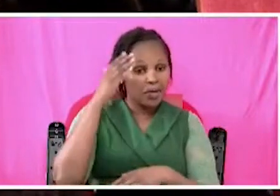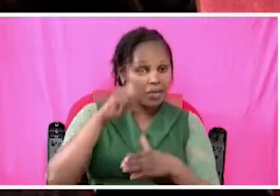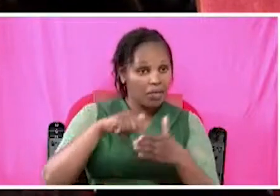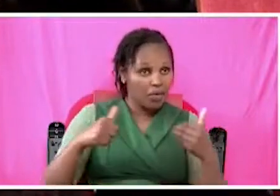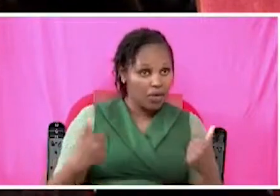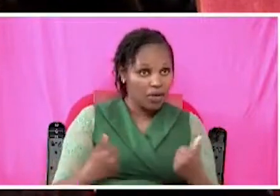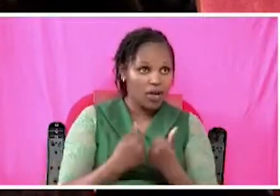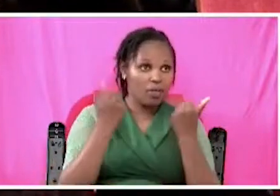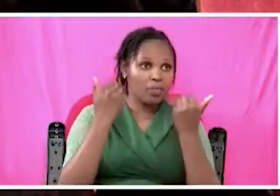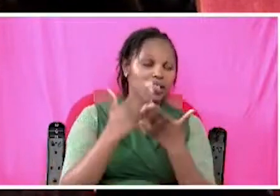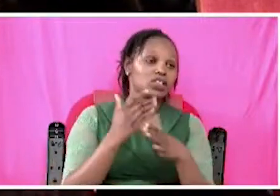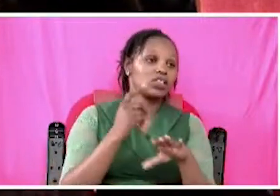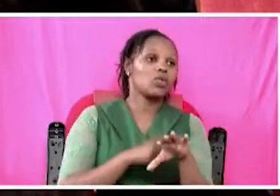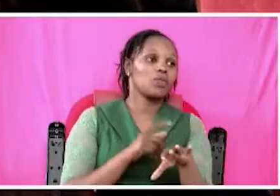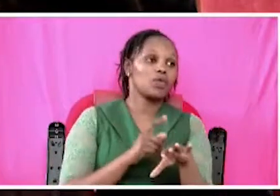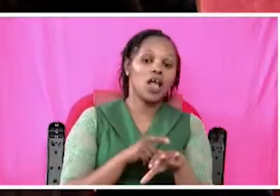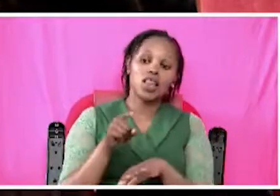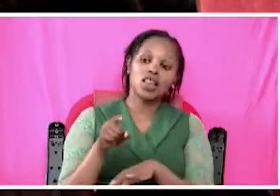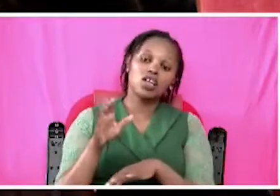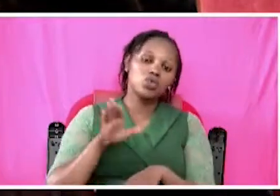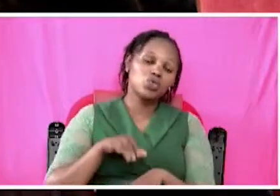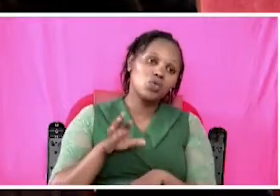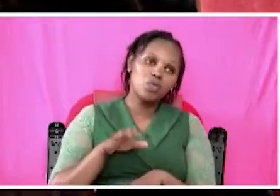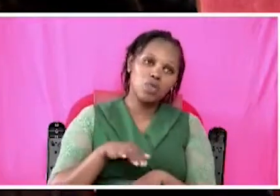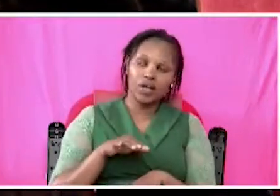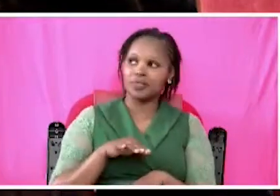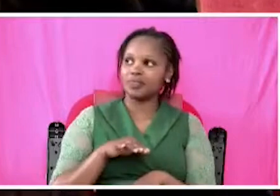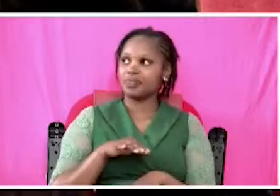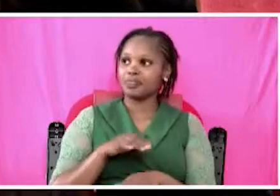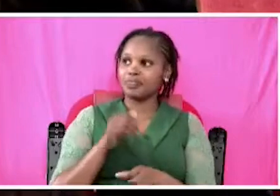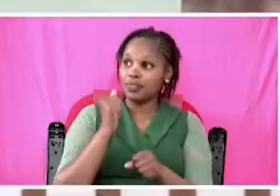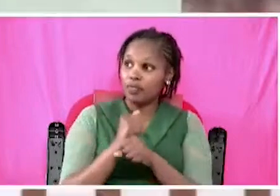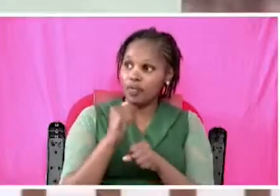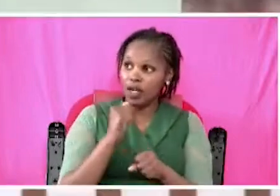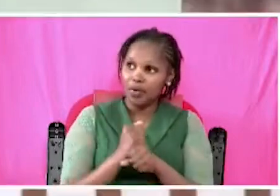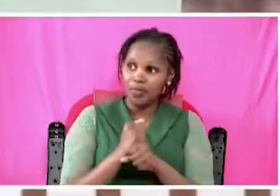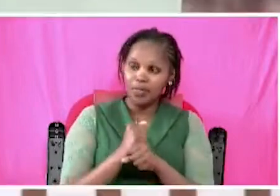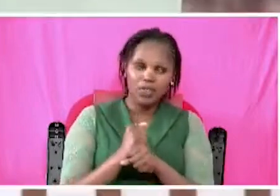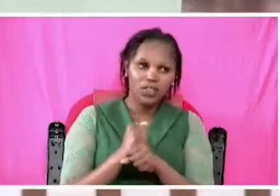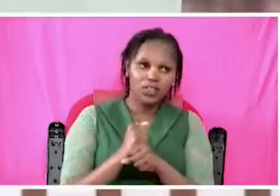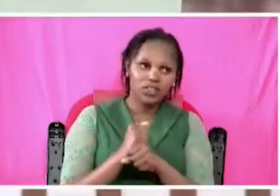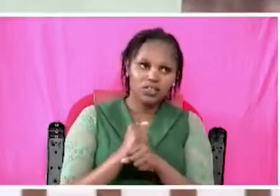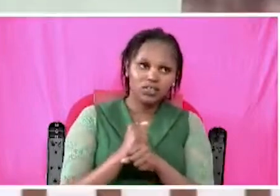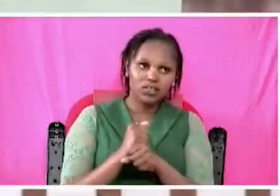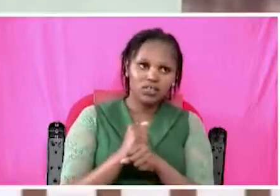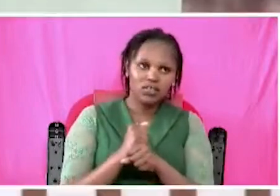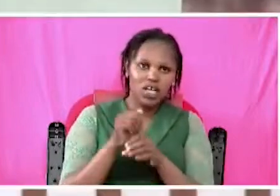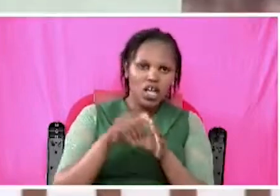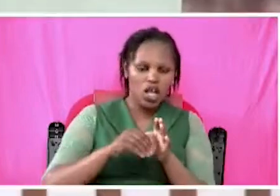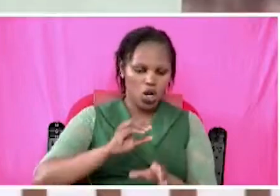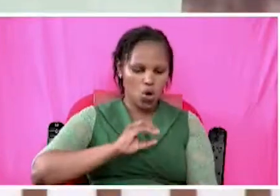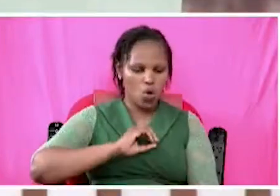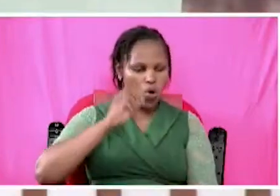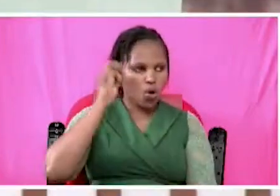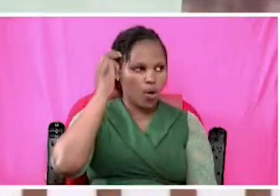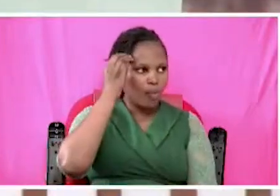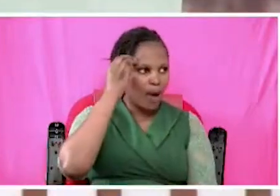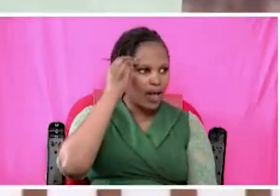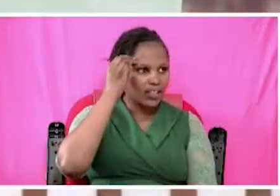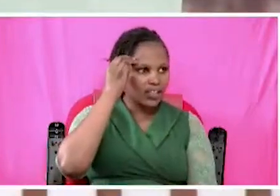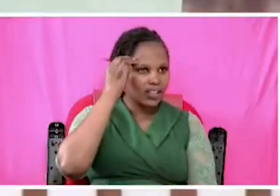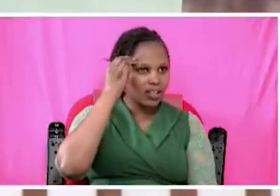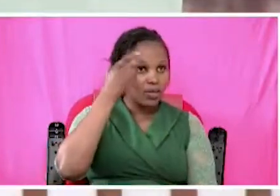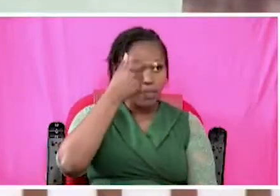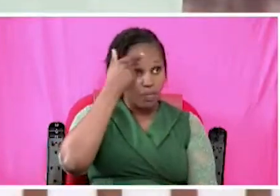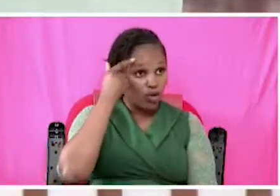sometimes. This woman makes the God of Elijah in his own mind to be smaller because